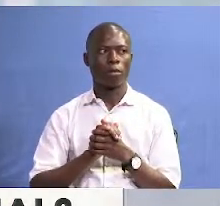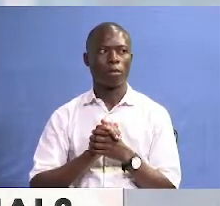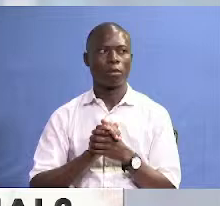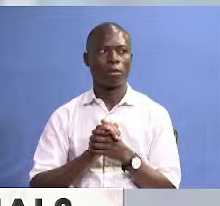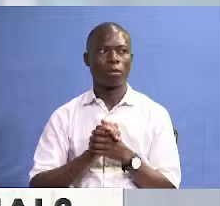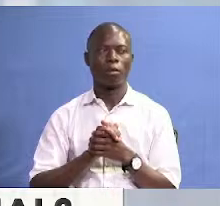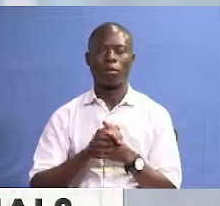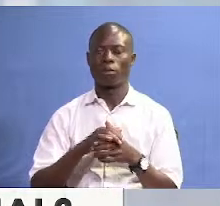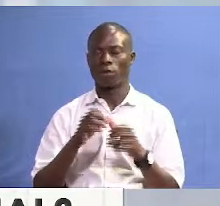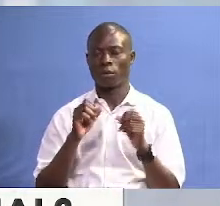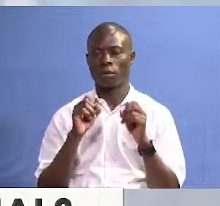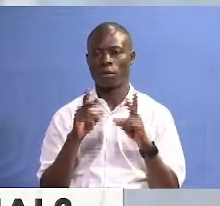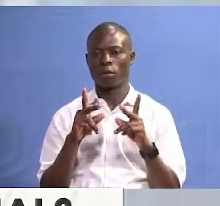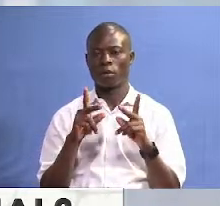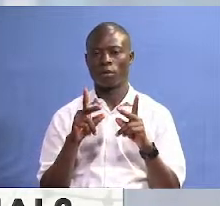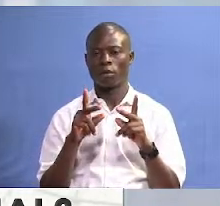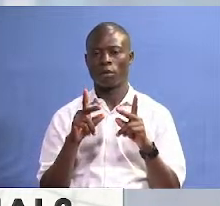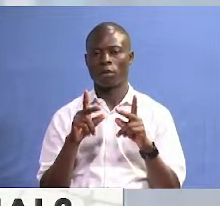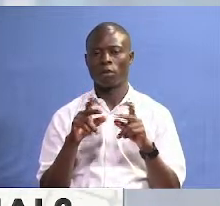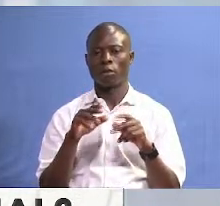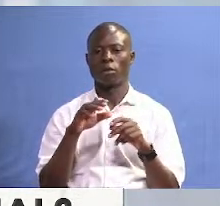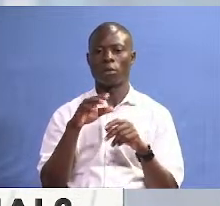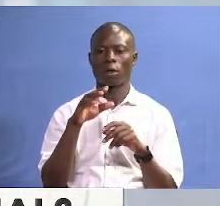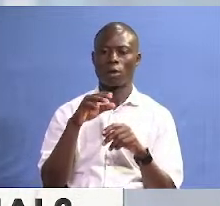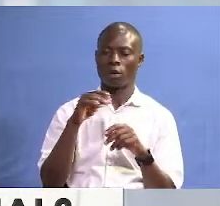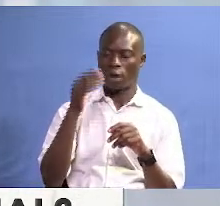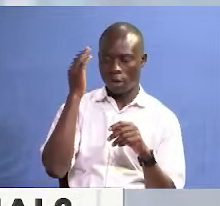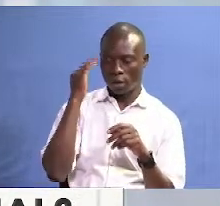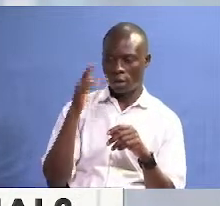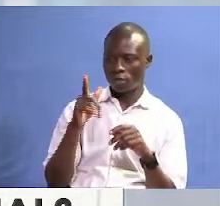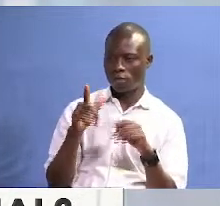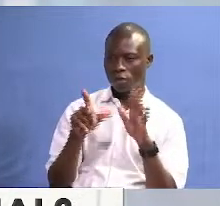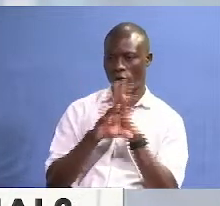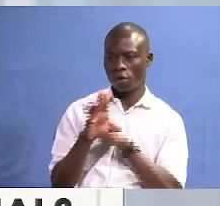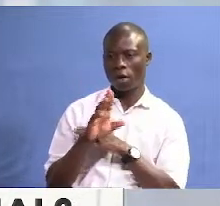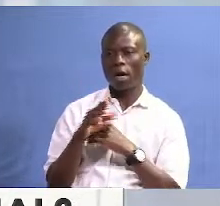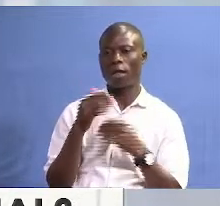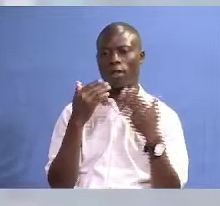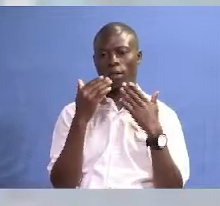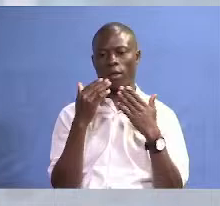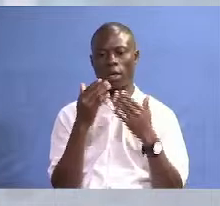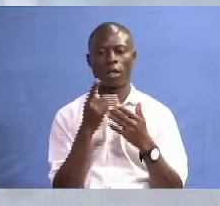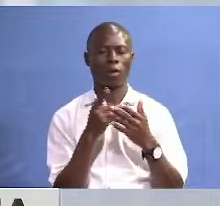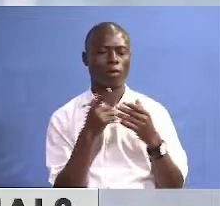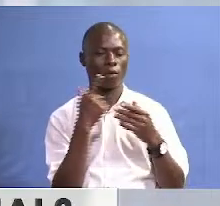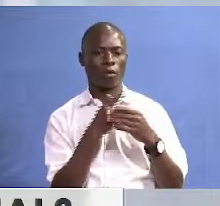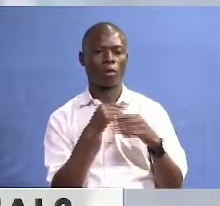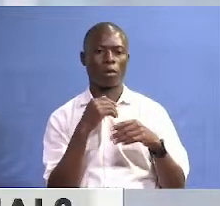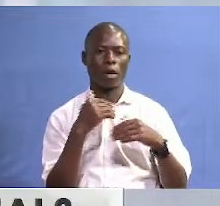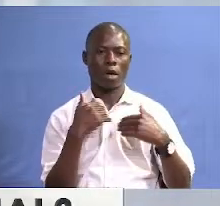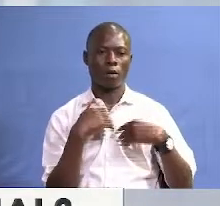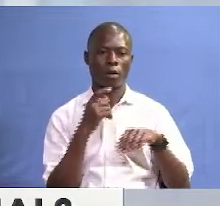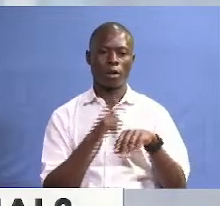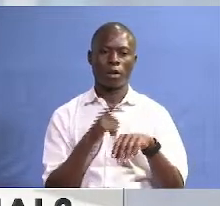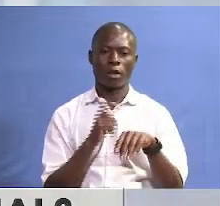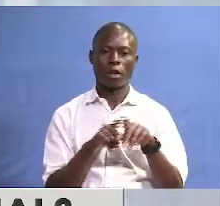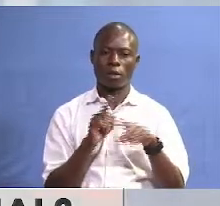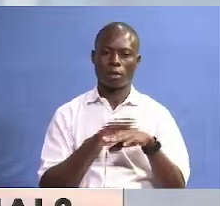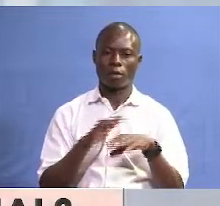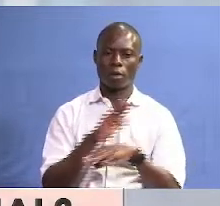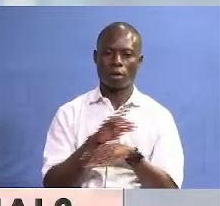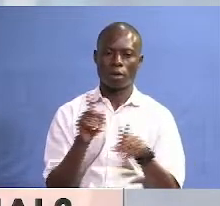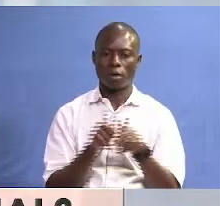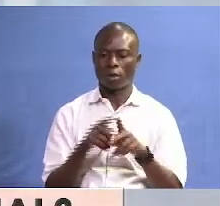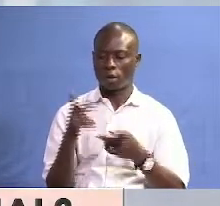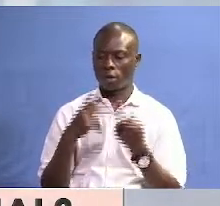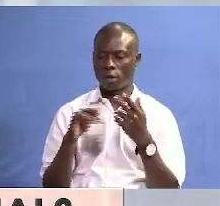All right, so wakili, asante sana for making time. Well, a lot has happened this particular evening, and of course, to be